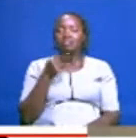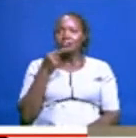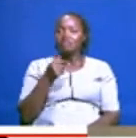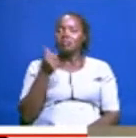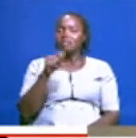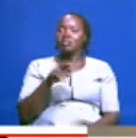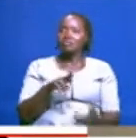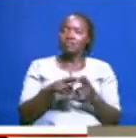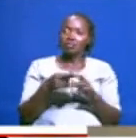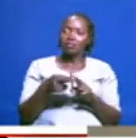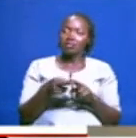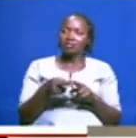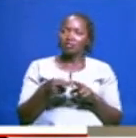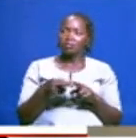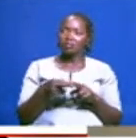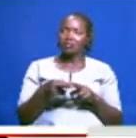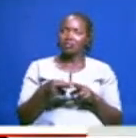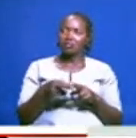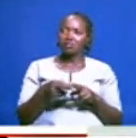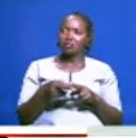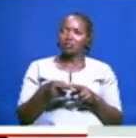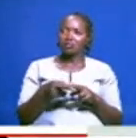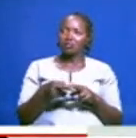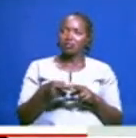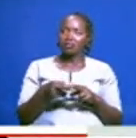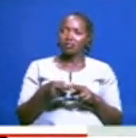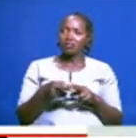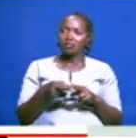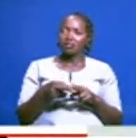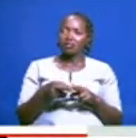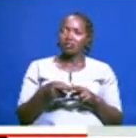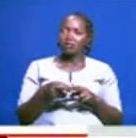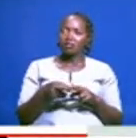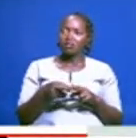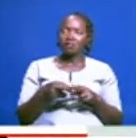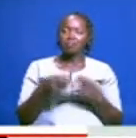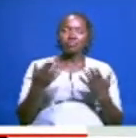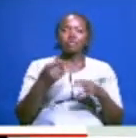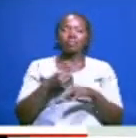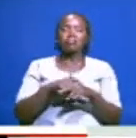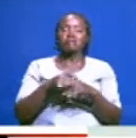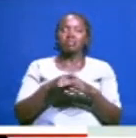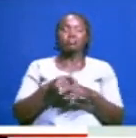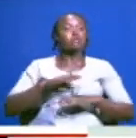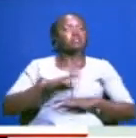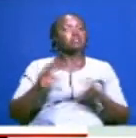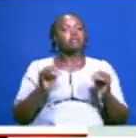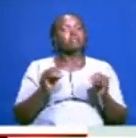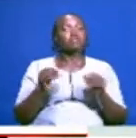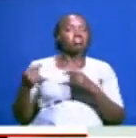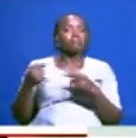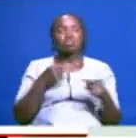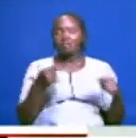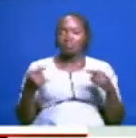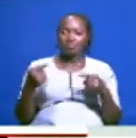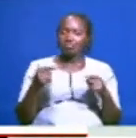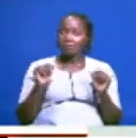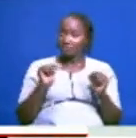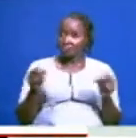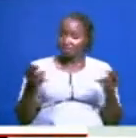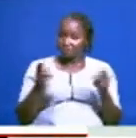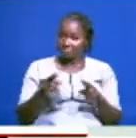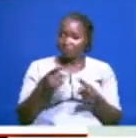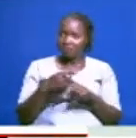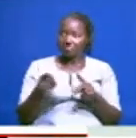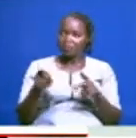relationship, bilateral or otherwise, there are moments of discontent or conflict may arise along the way. But